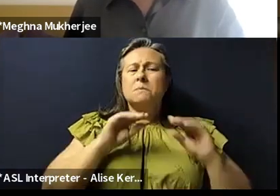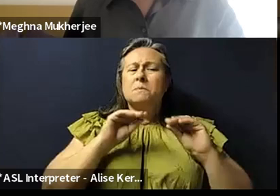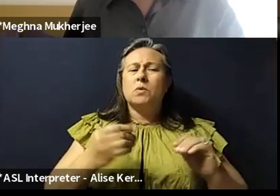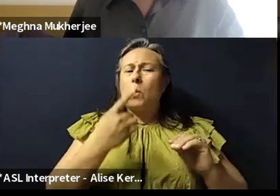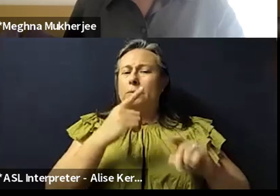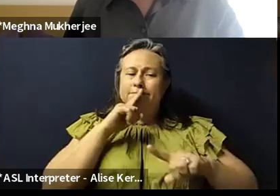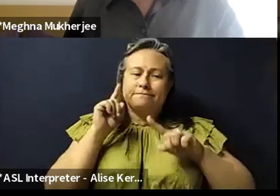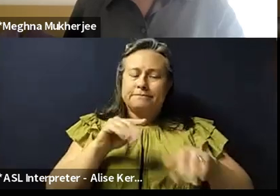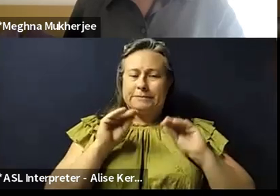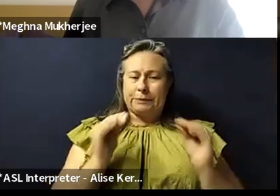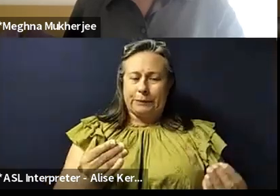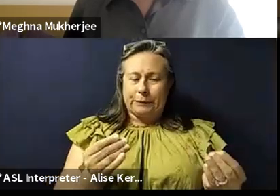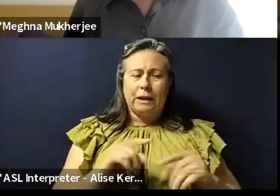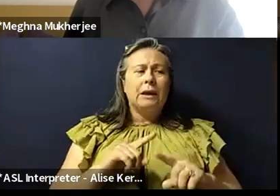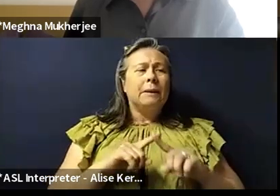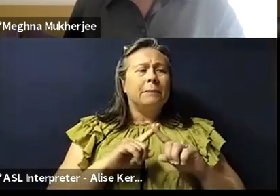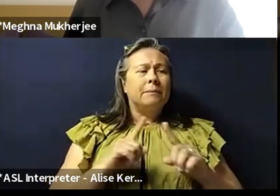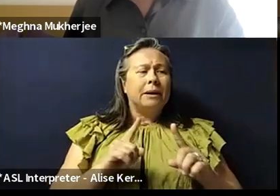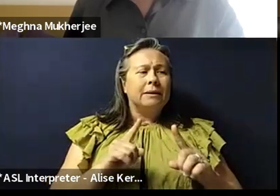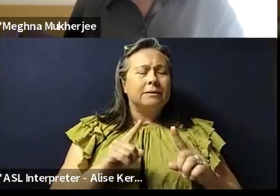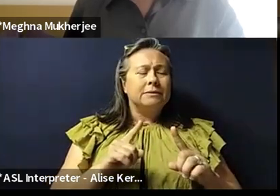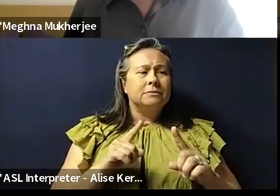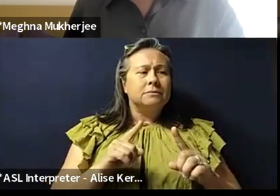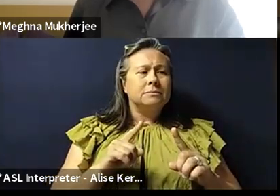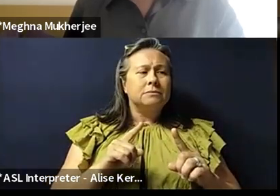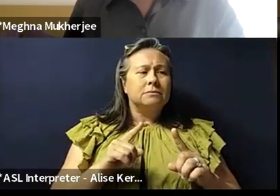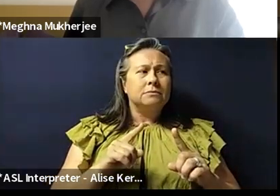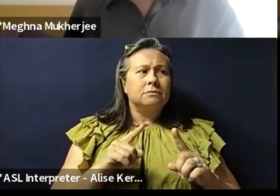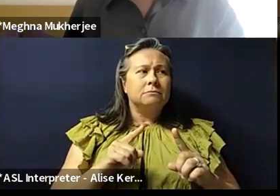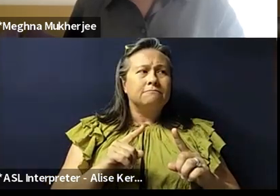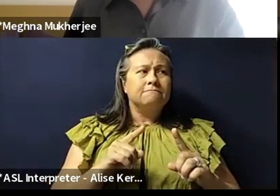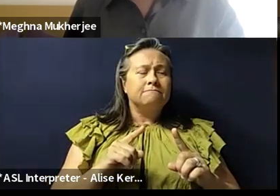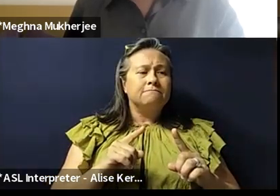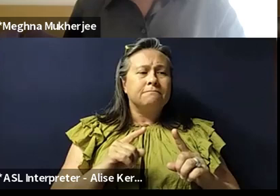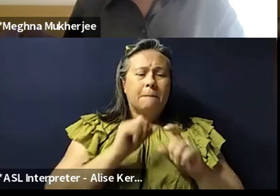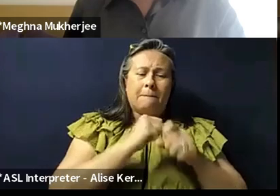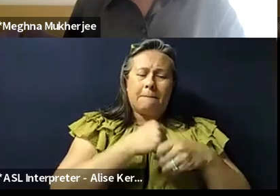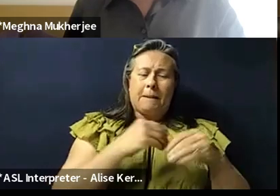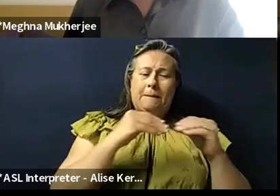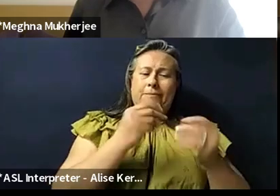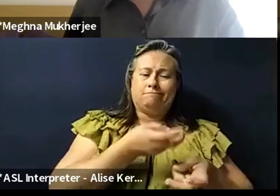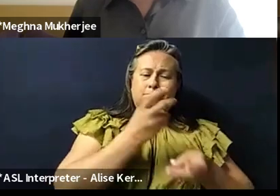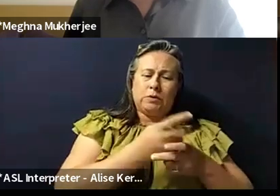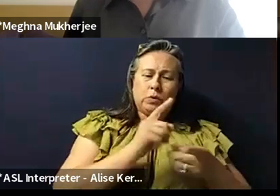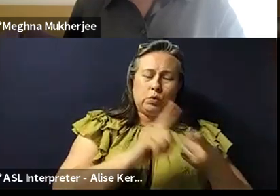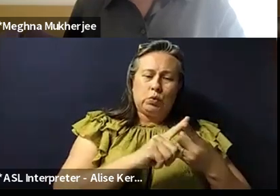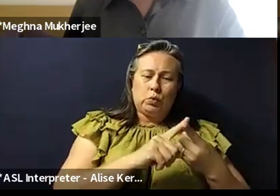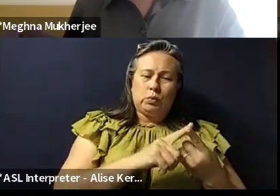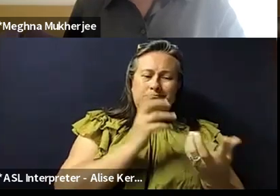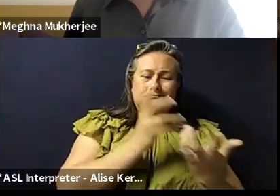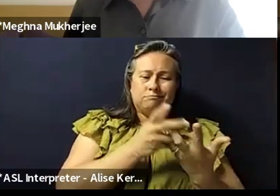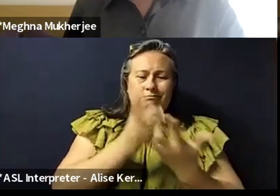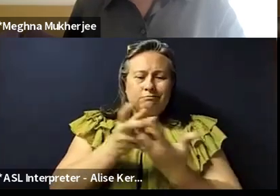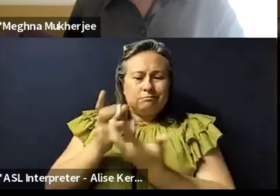answer, but it really just makes it difficult to accommodate